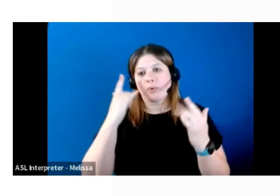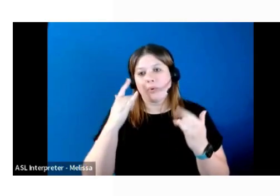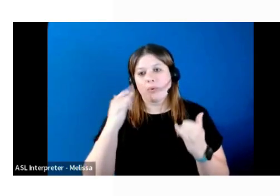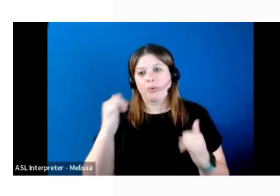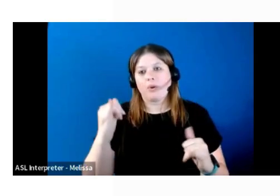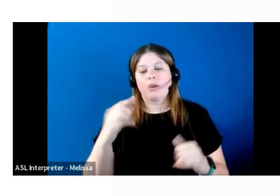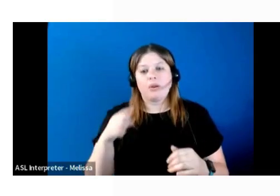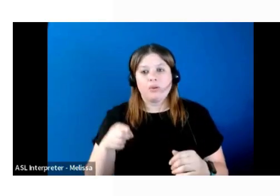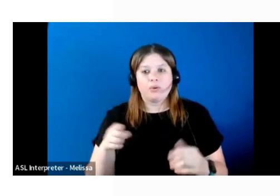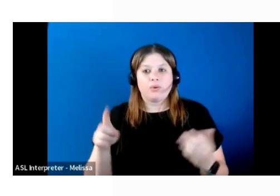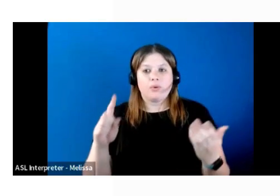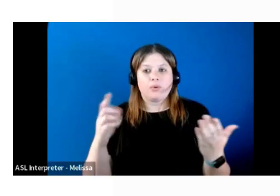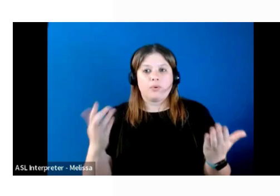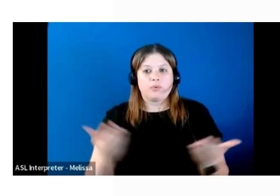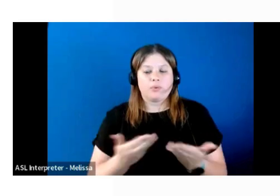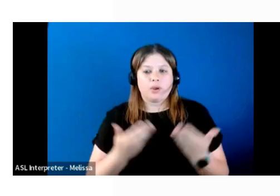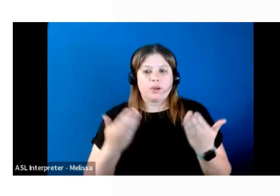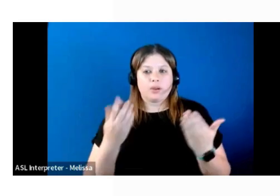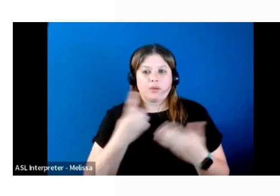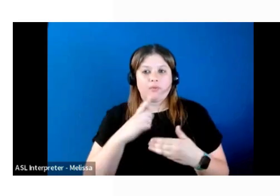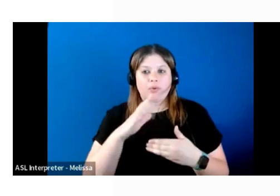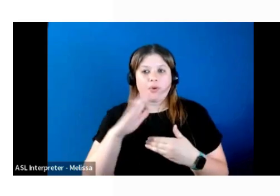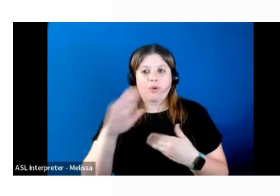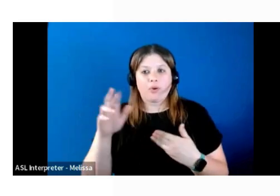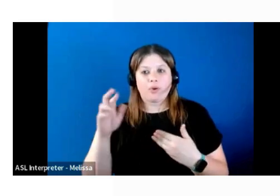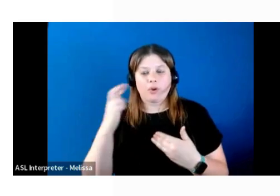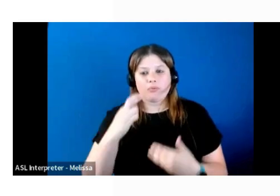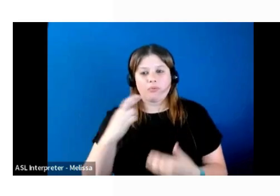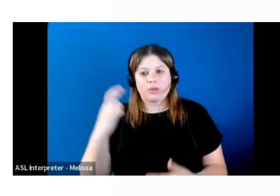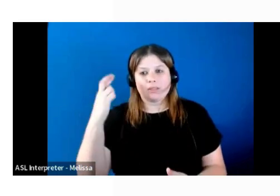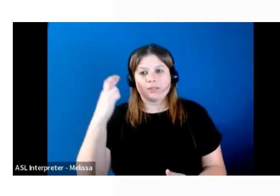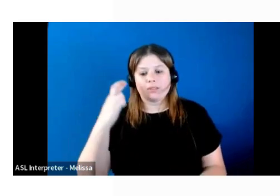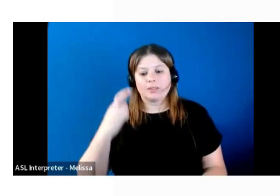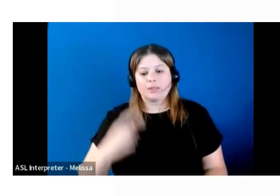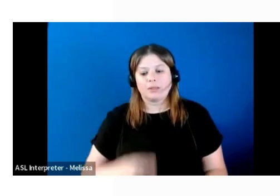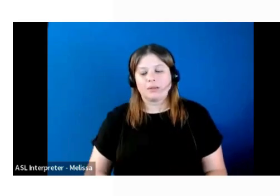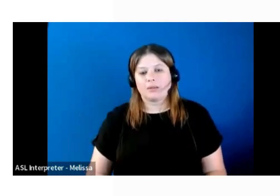You are here for a reason.